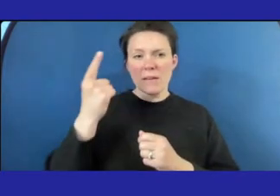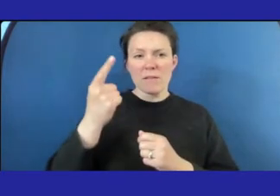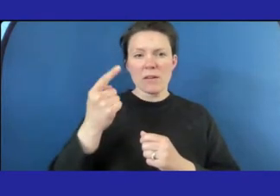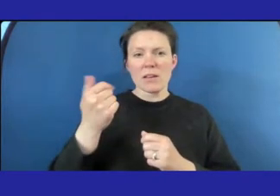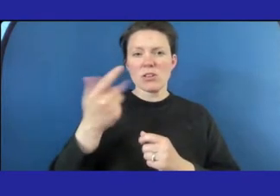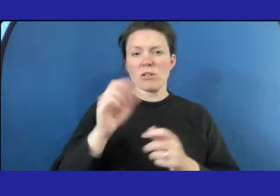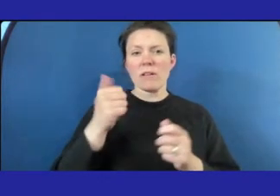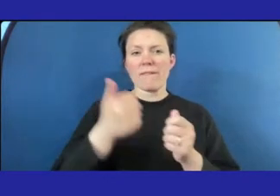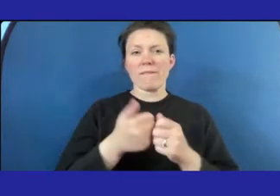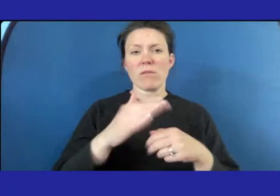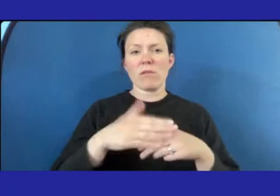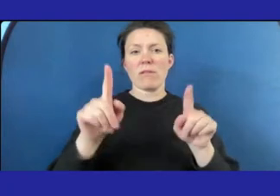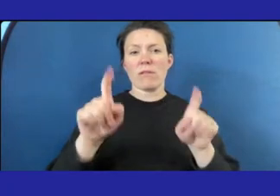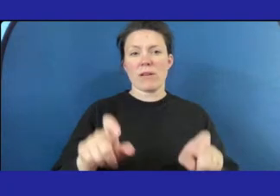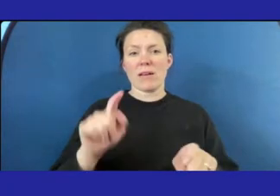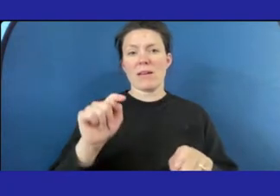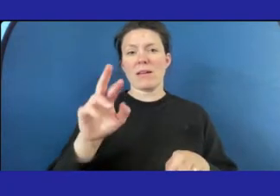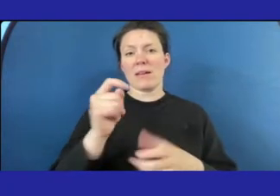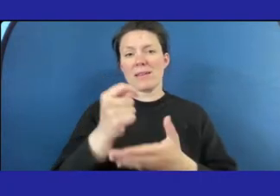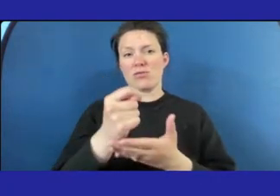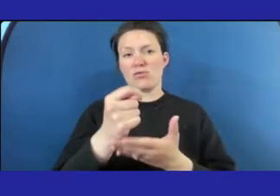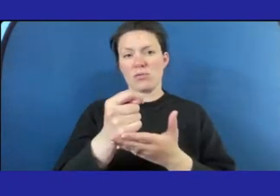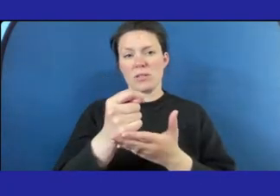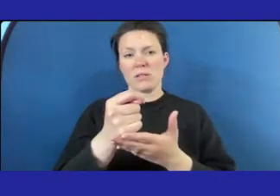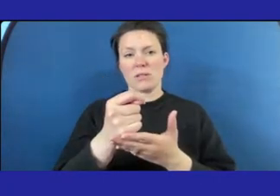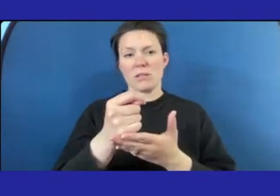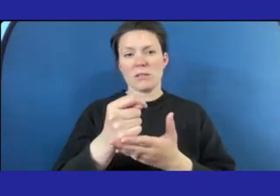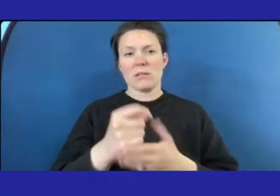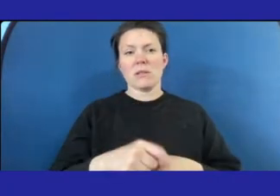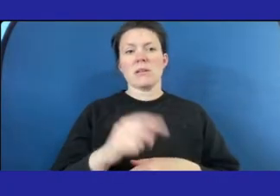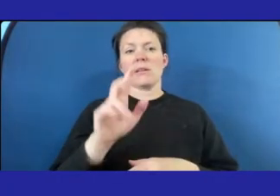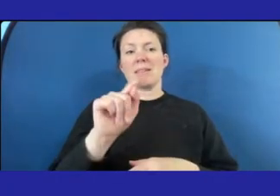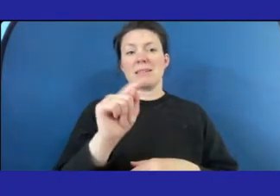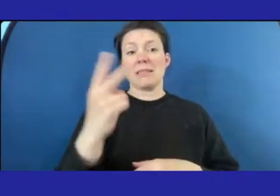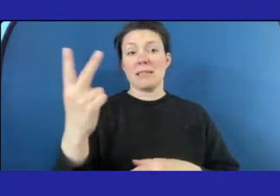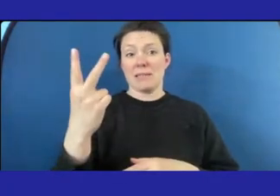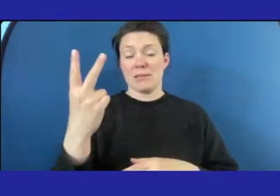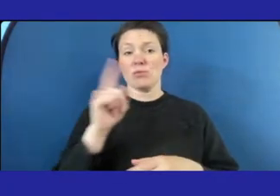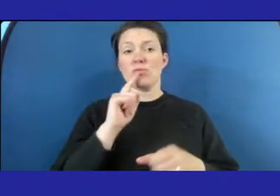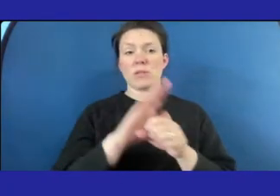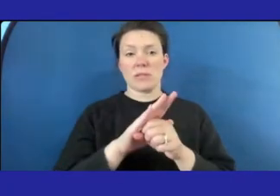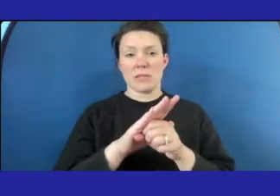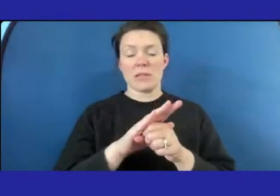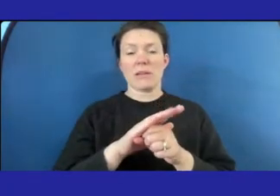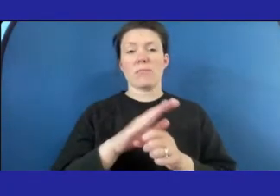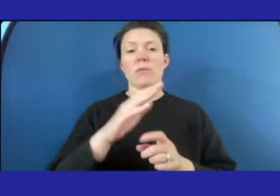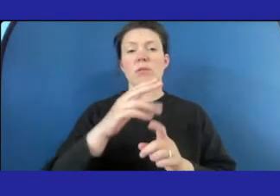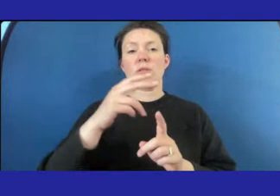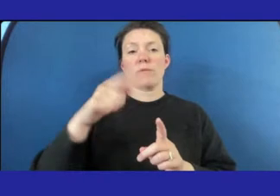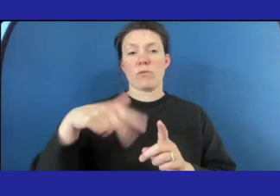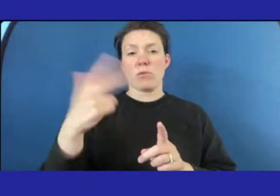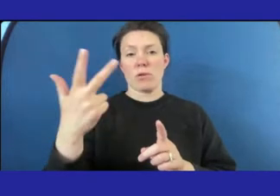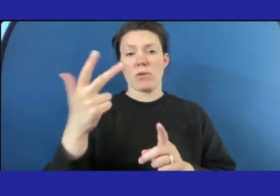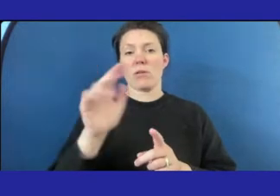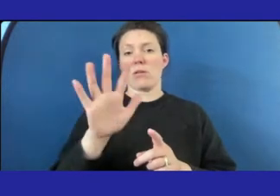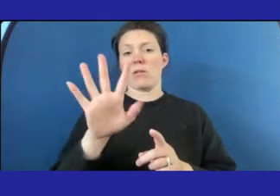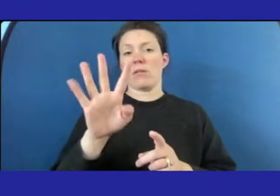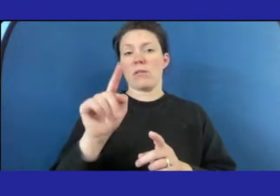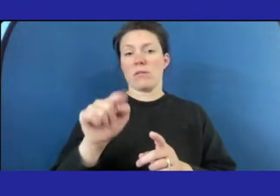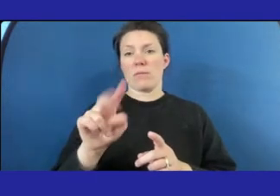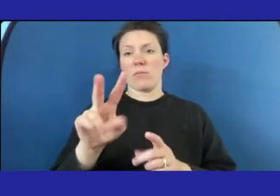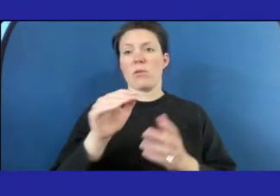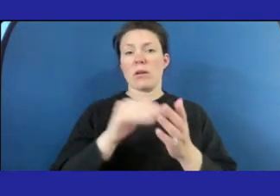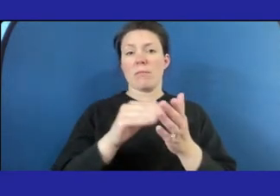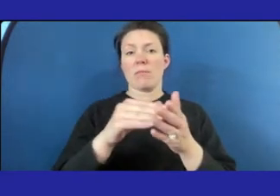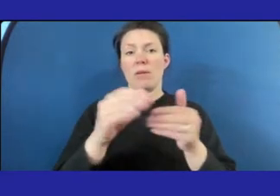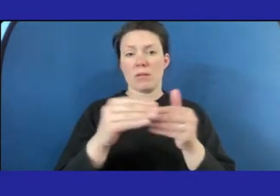couple updates on test and treat. So T2 has committed this year for quarter three, approximately $54.2 million